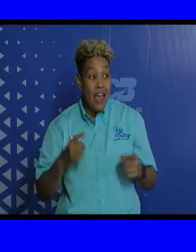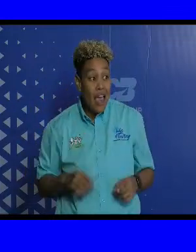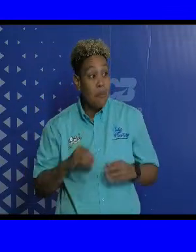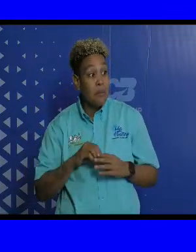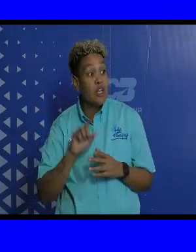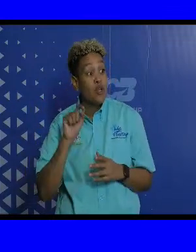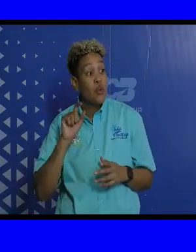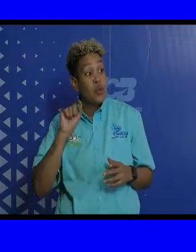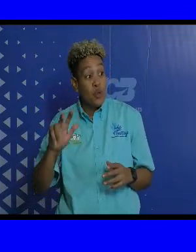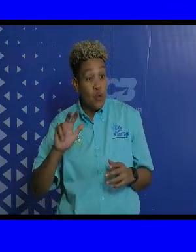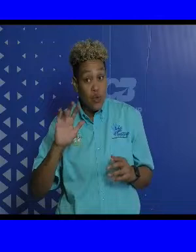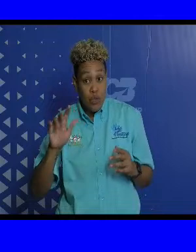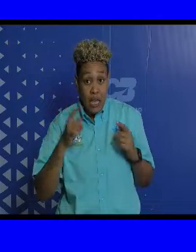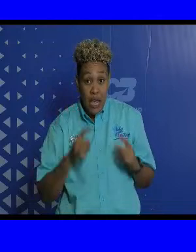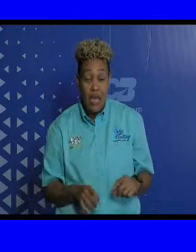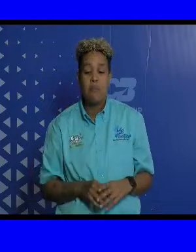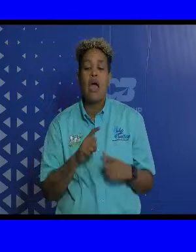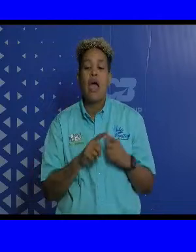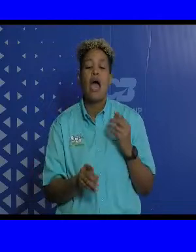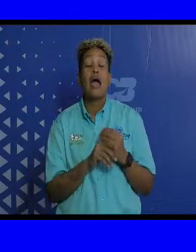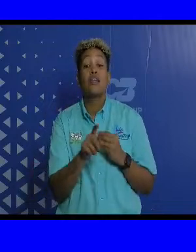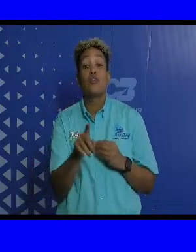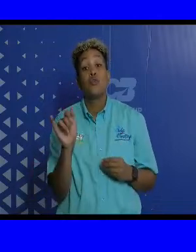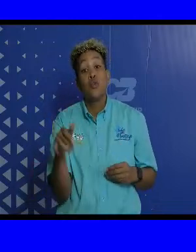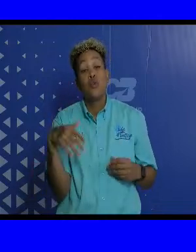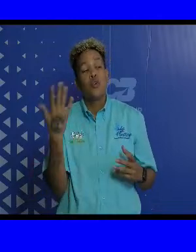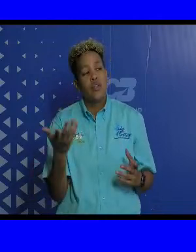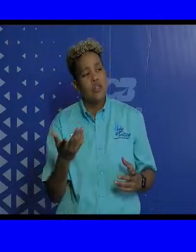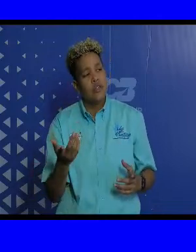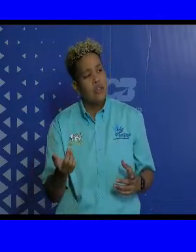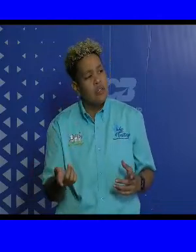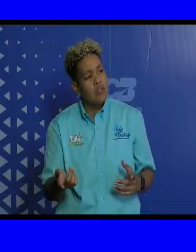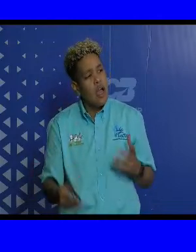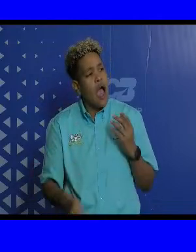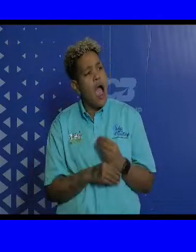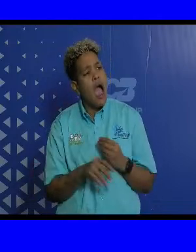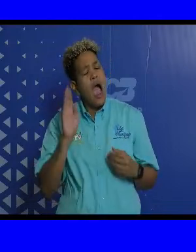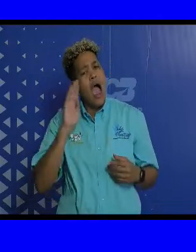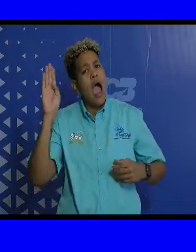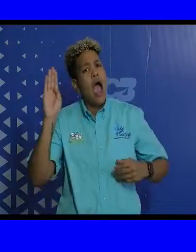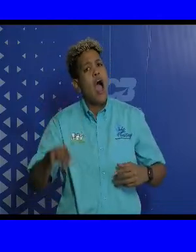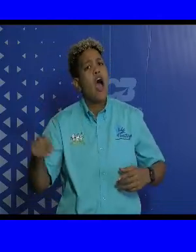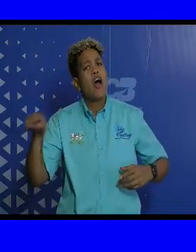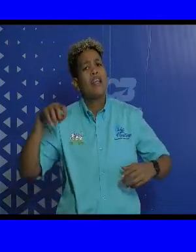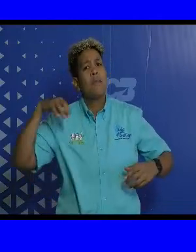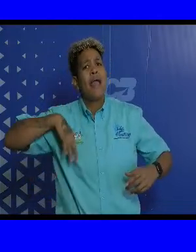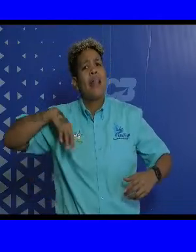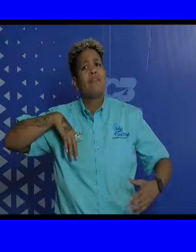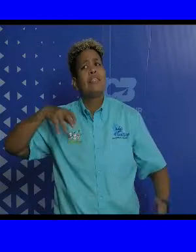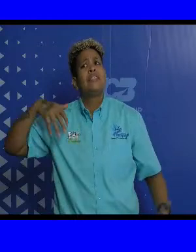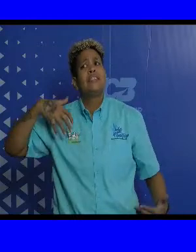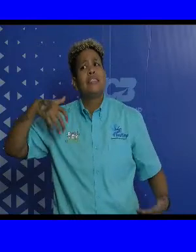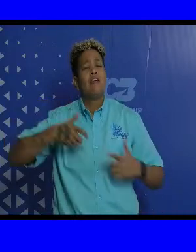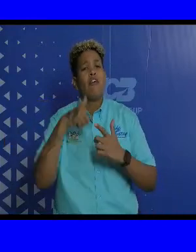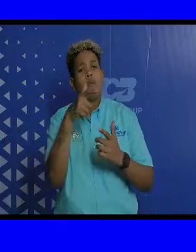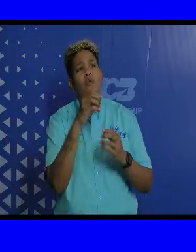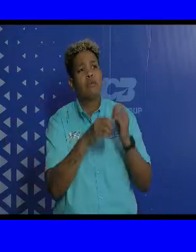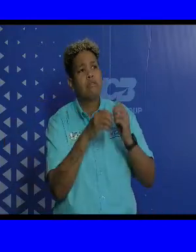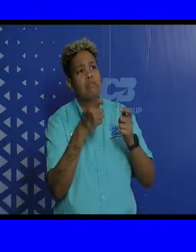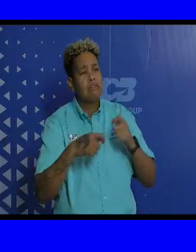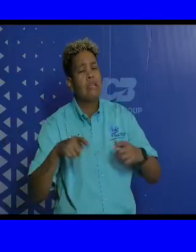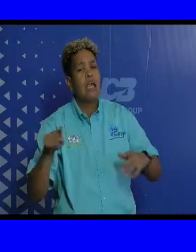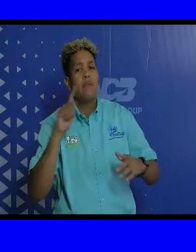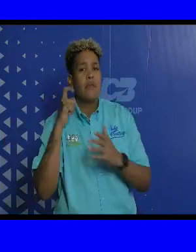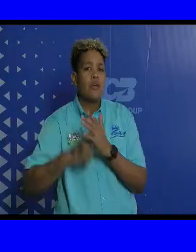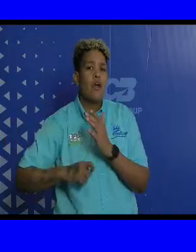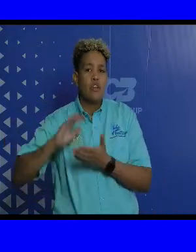in 2023. And then you also add in all the benefits that come out of those renovations, which are the